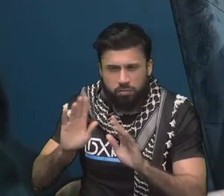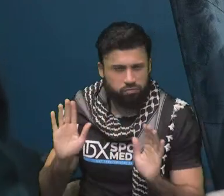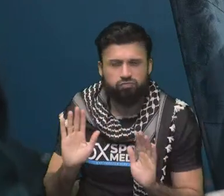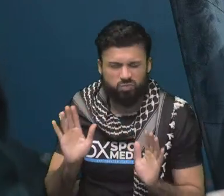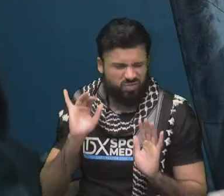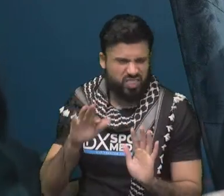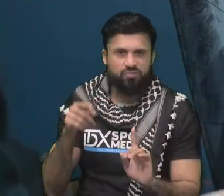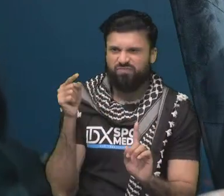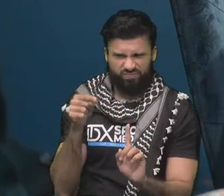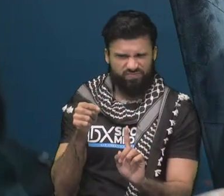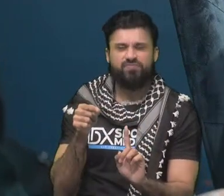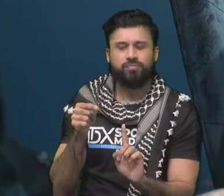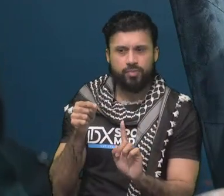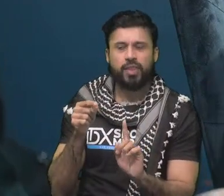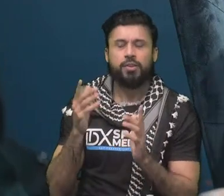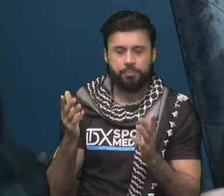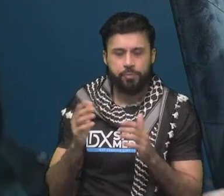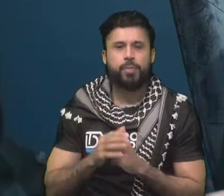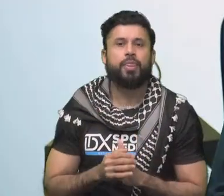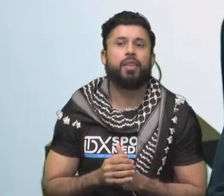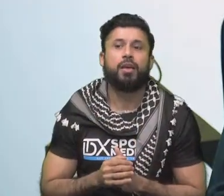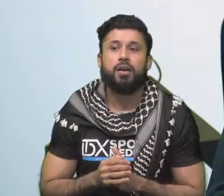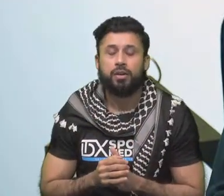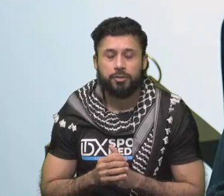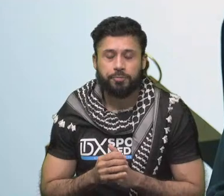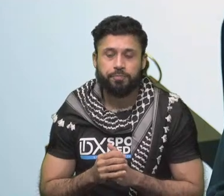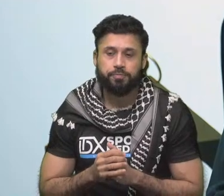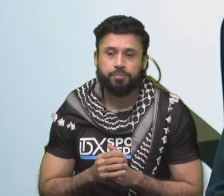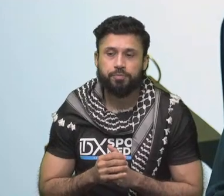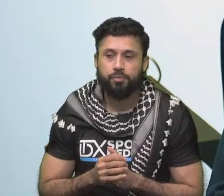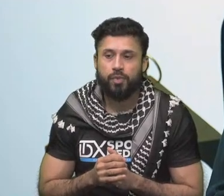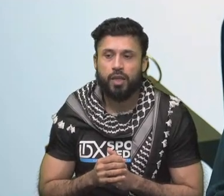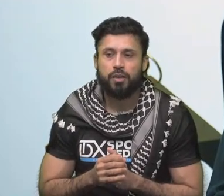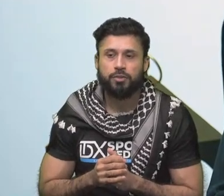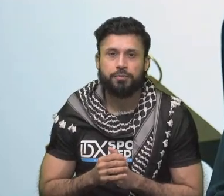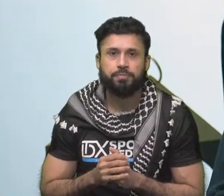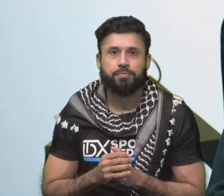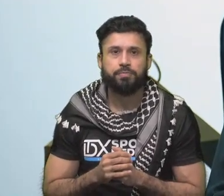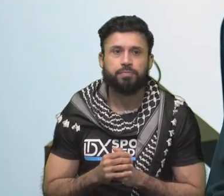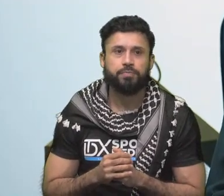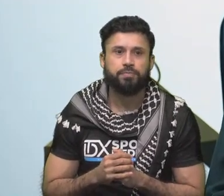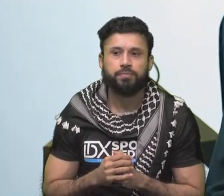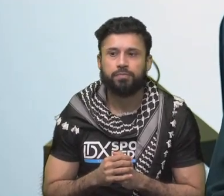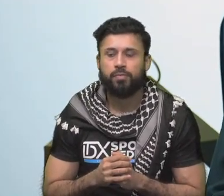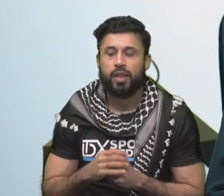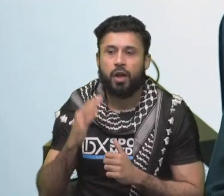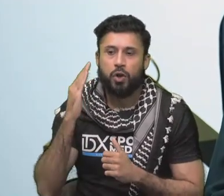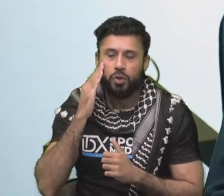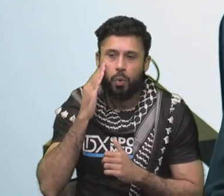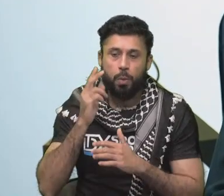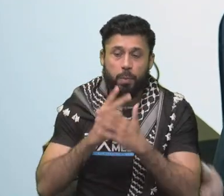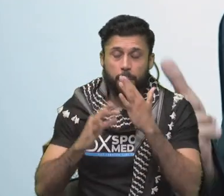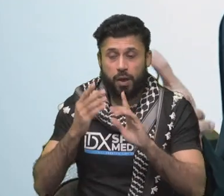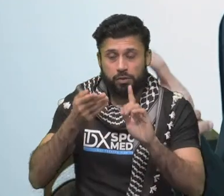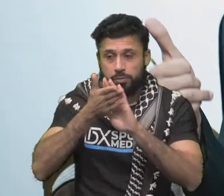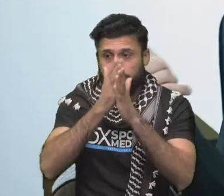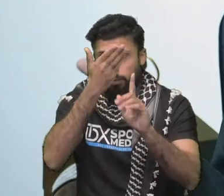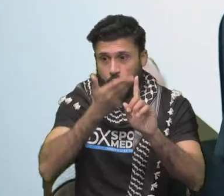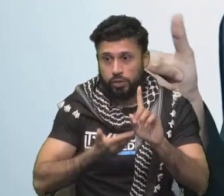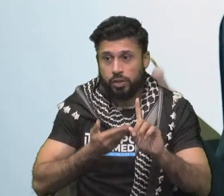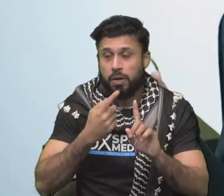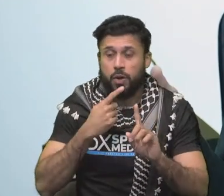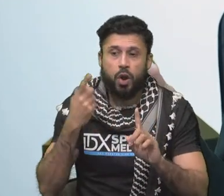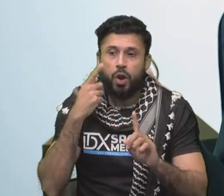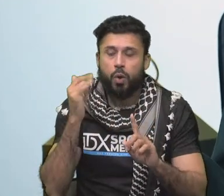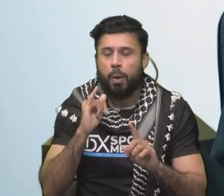Ali radiallahu ta'ala anhu has a beautiful saying where he was asked who the best faqih is, who the best scholar is. He said, the one that doesn't cause you to despair from the